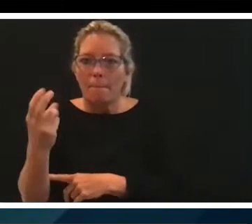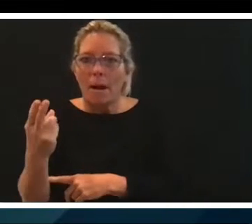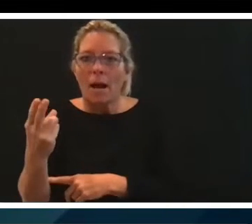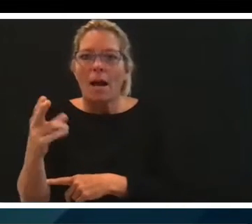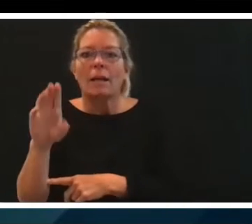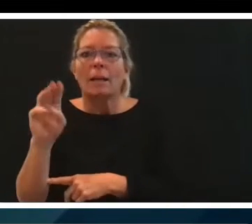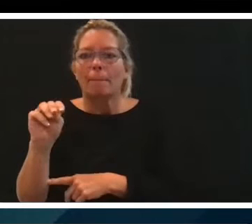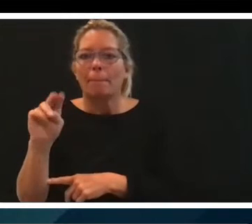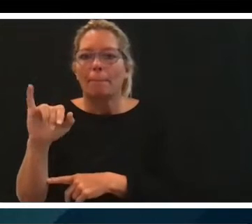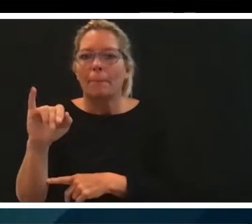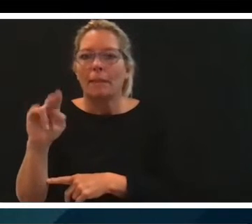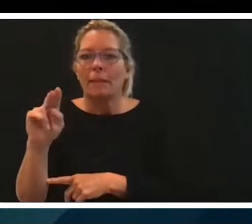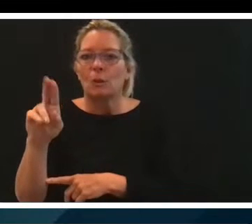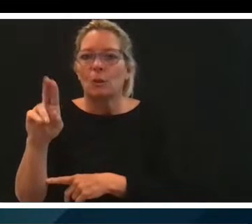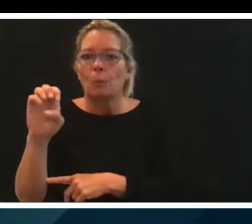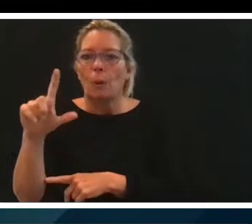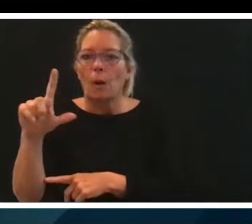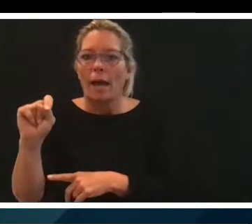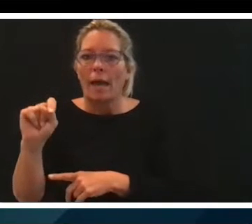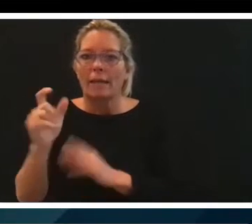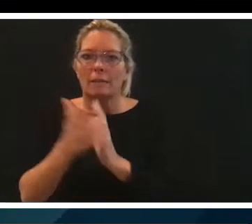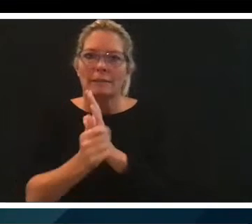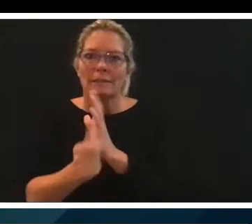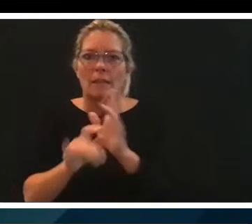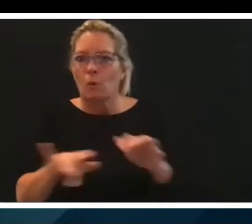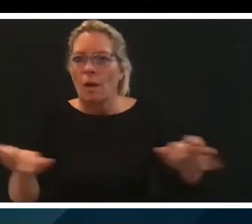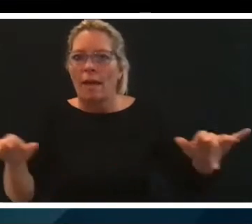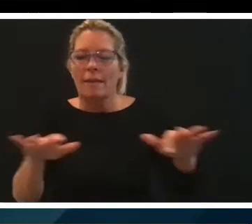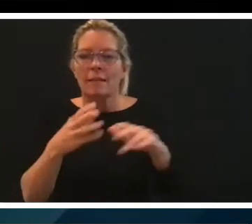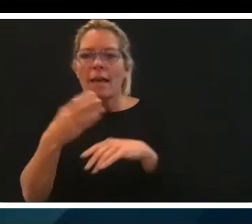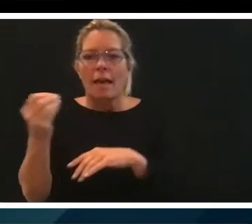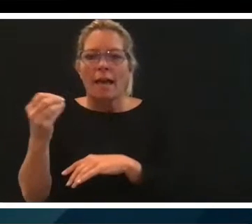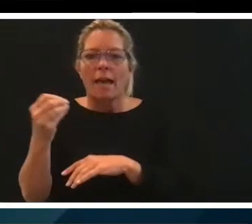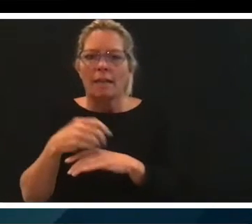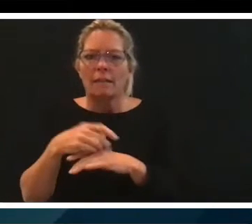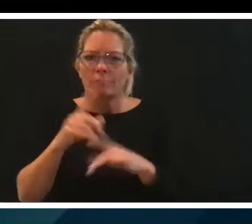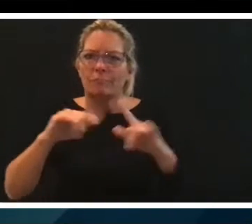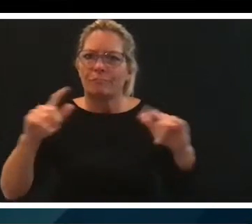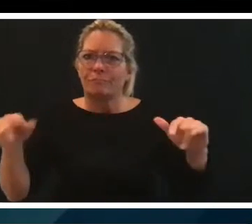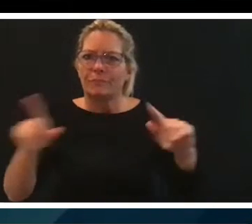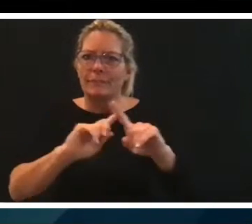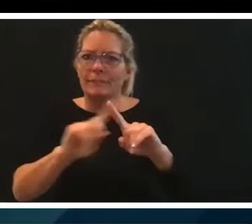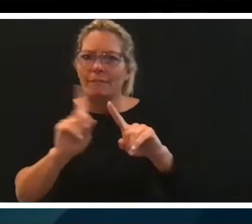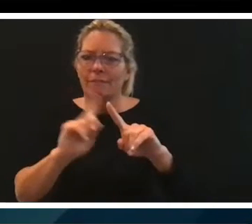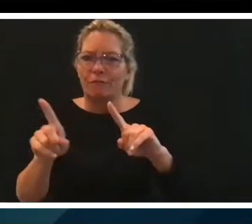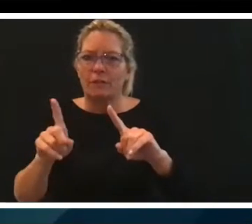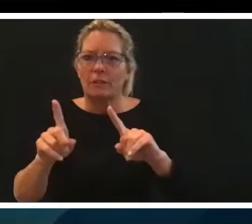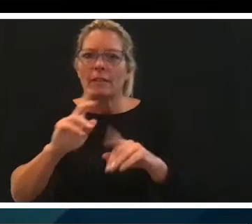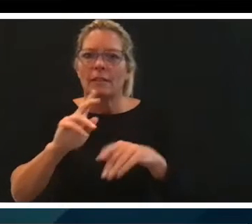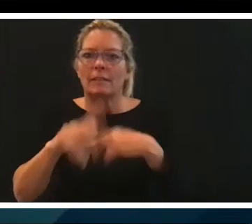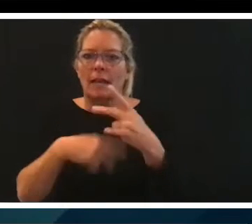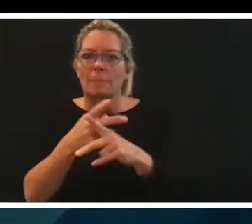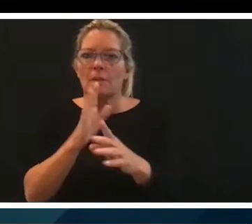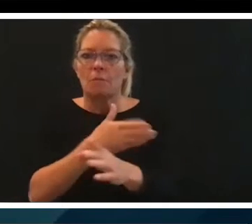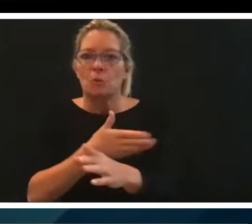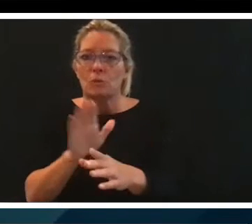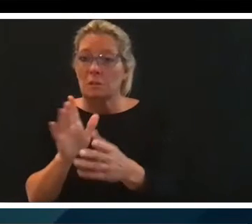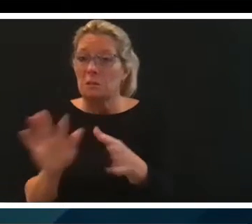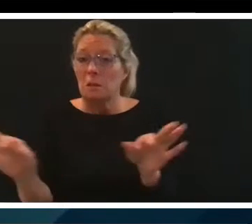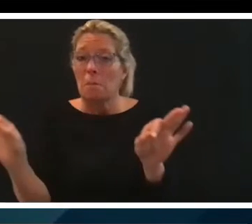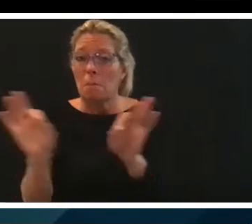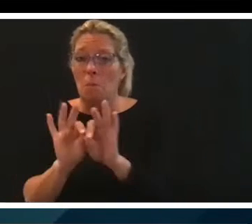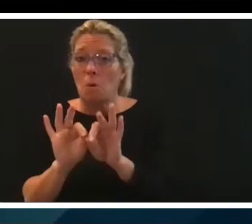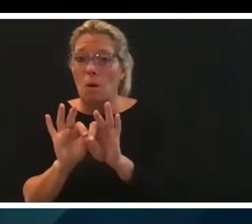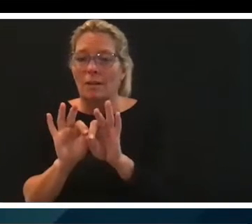for your hands, and they're very important. Uh, but they're not the only way to learn. And I was better at learning